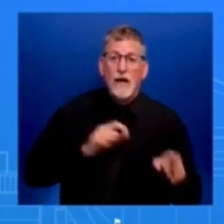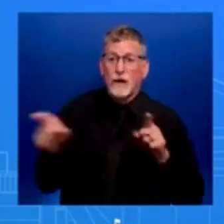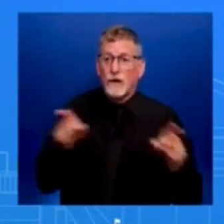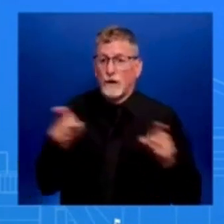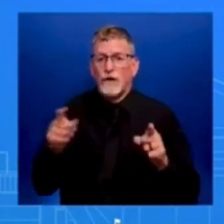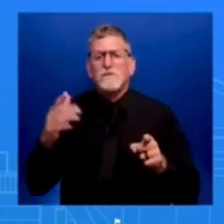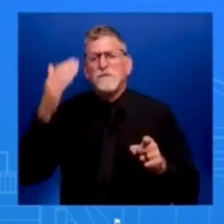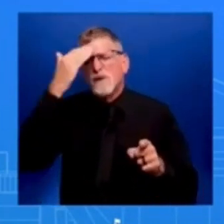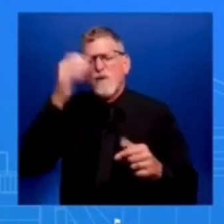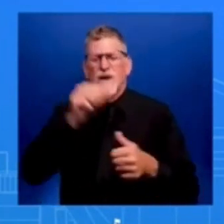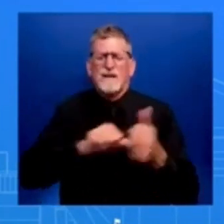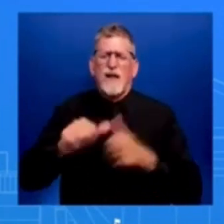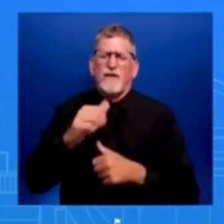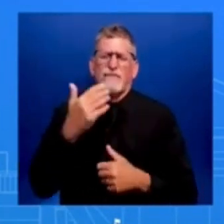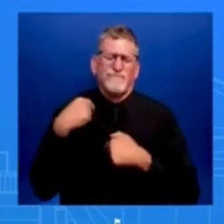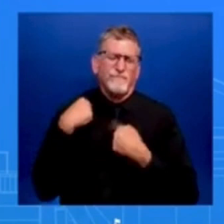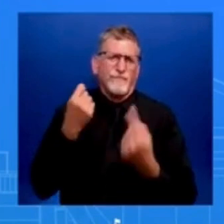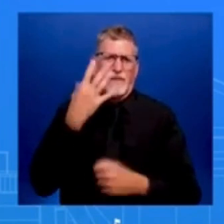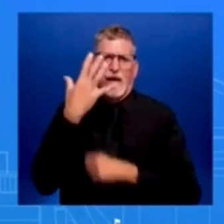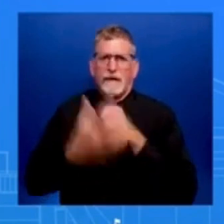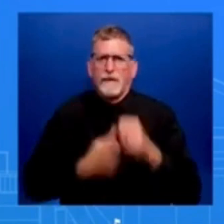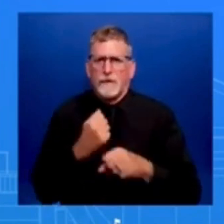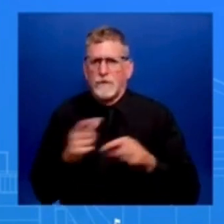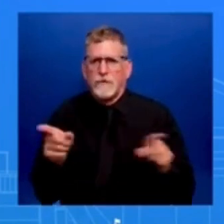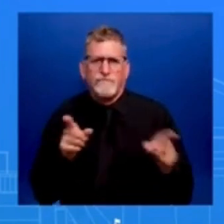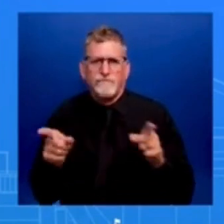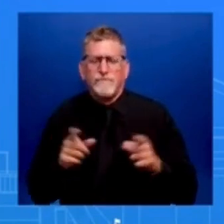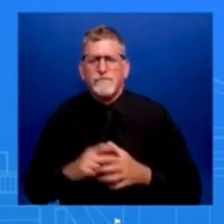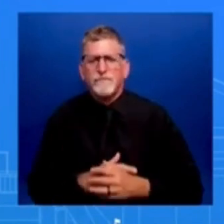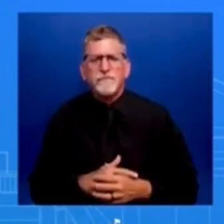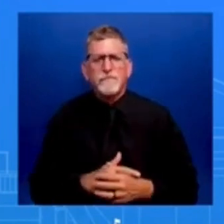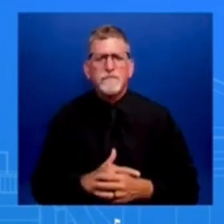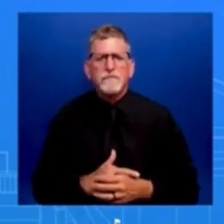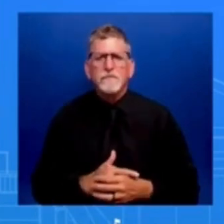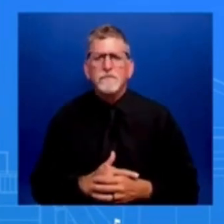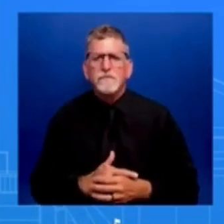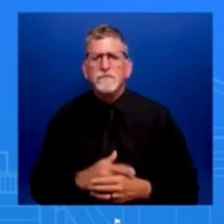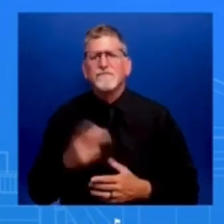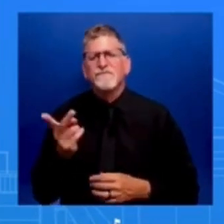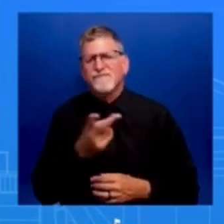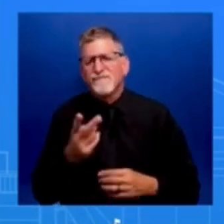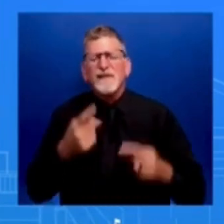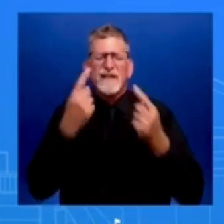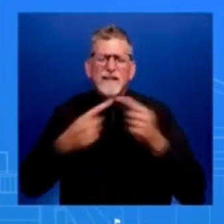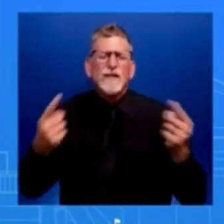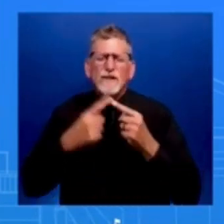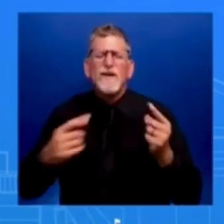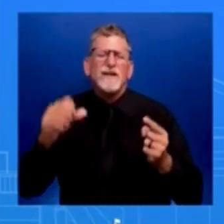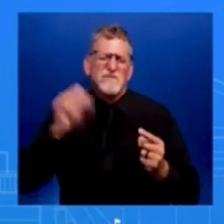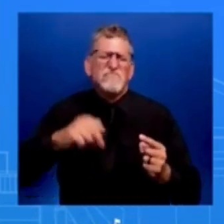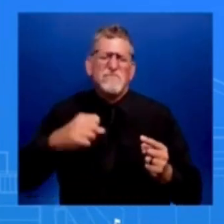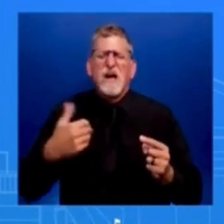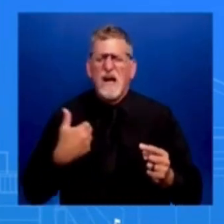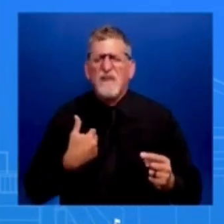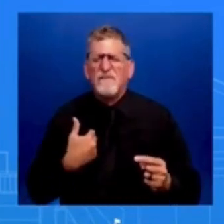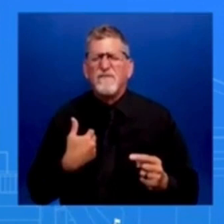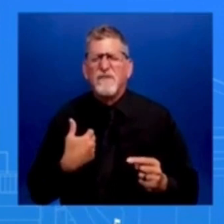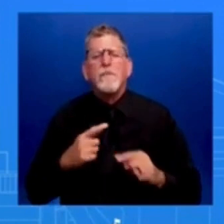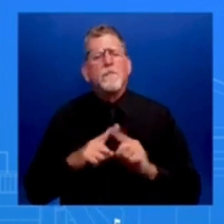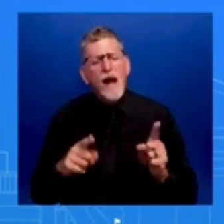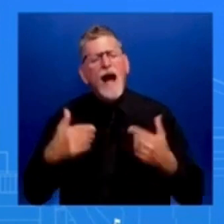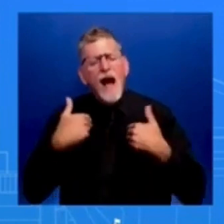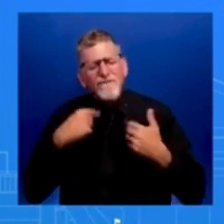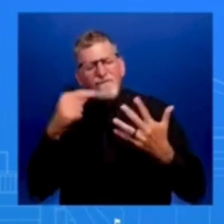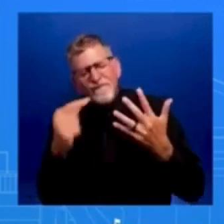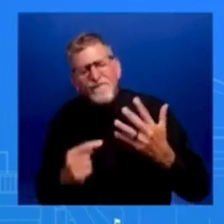Min, have had a lot of disagreements but have found common ground to move forward with the American people. I'm